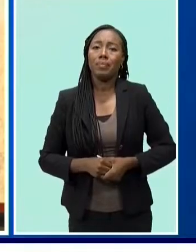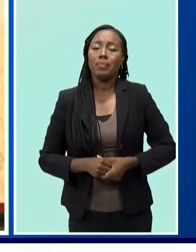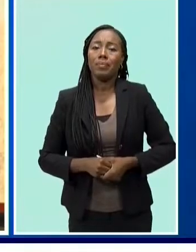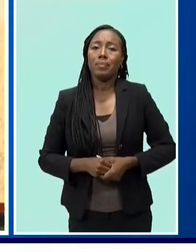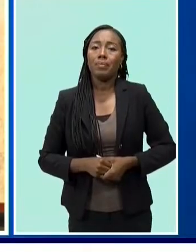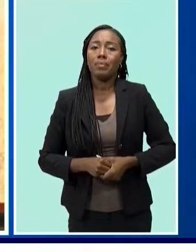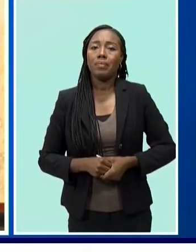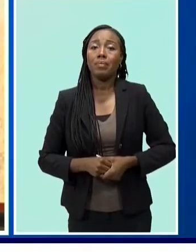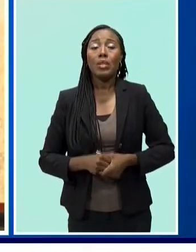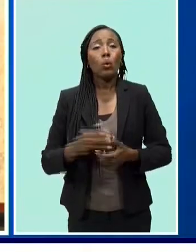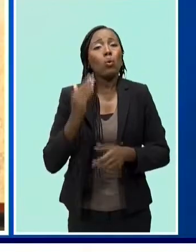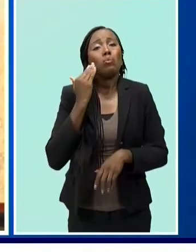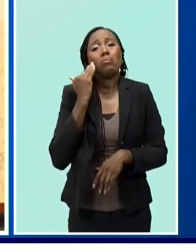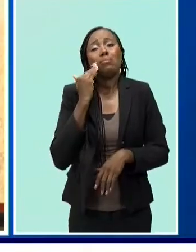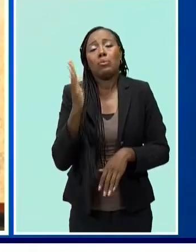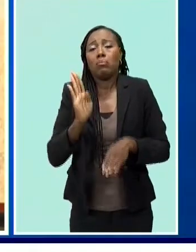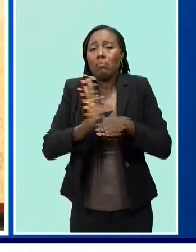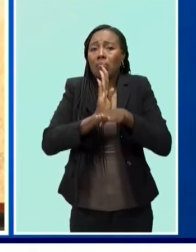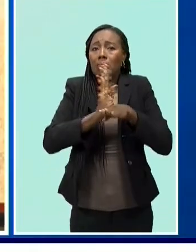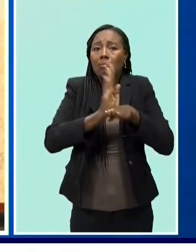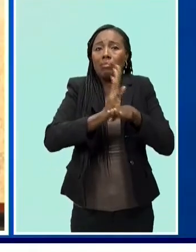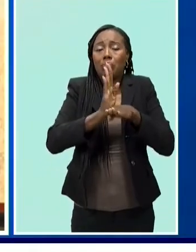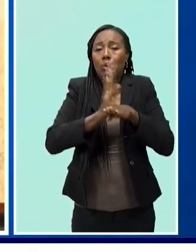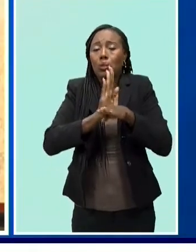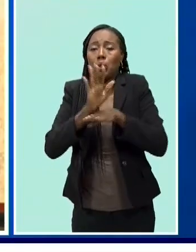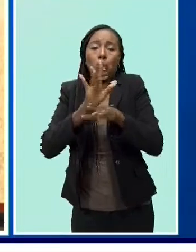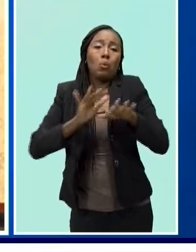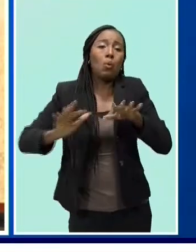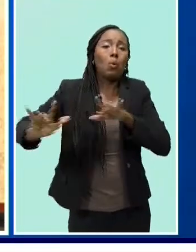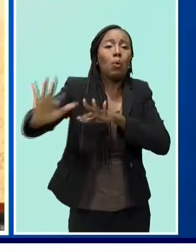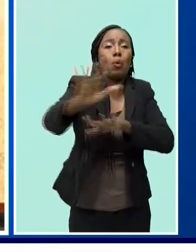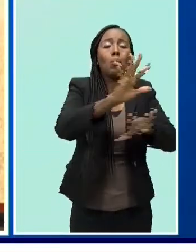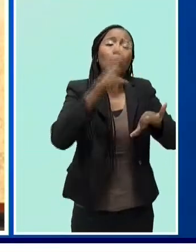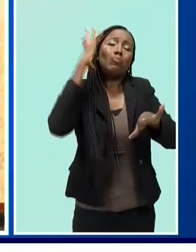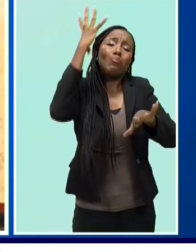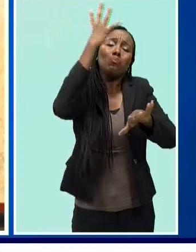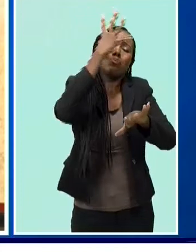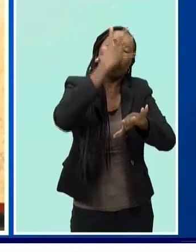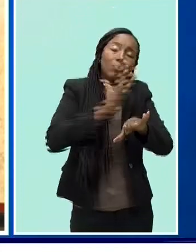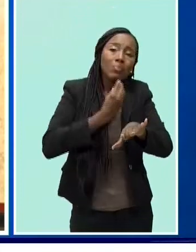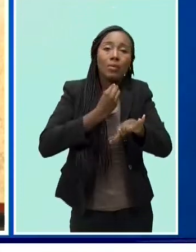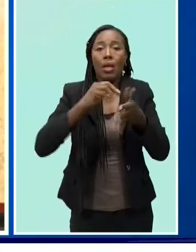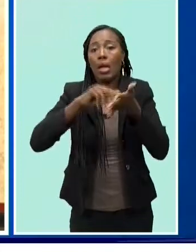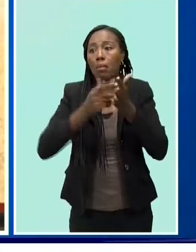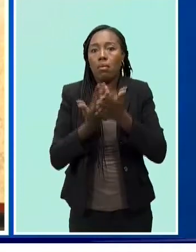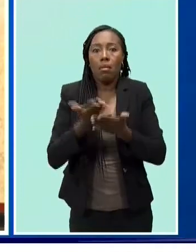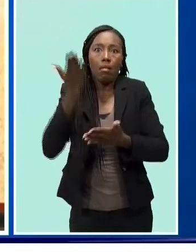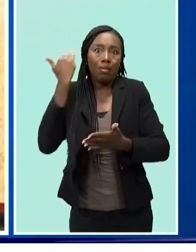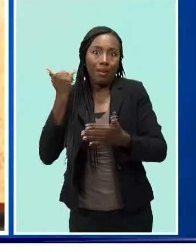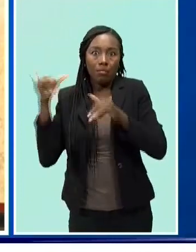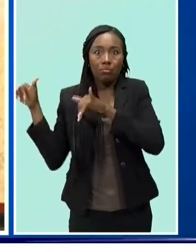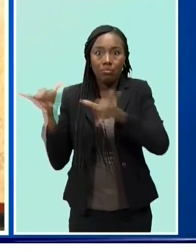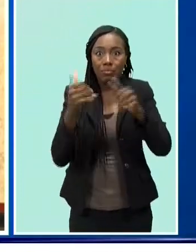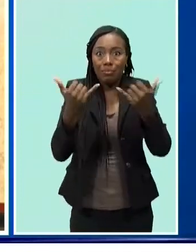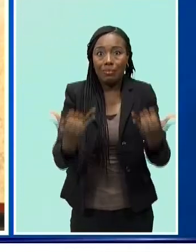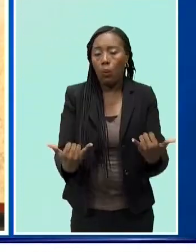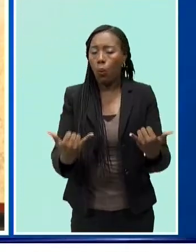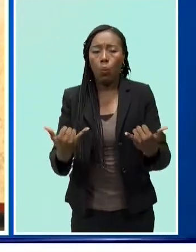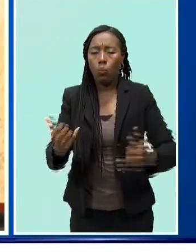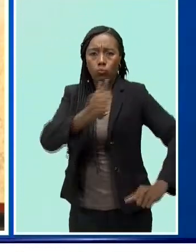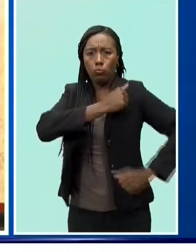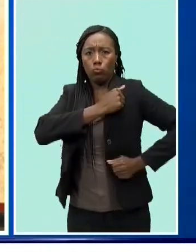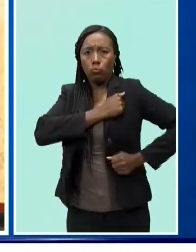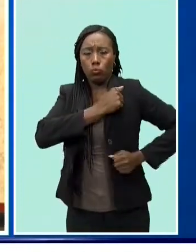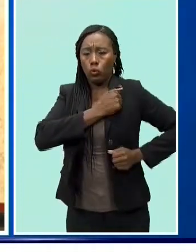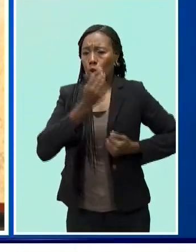We're now busy doing the beautification program, so we don't have them the way we did last year. The soldiers who are helping us, a lot